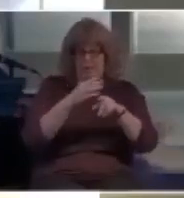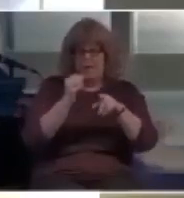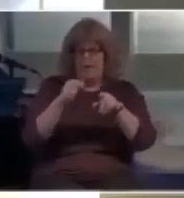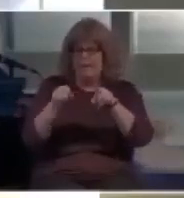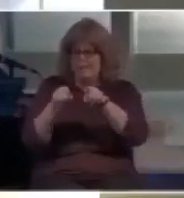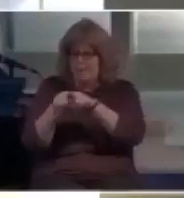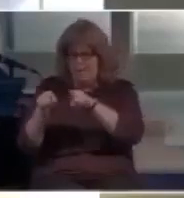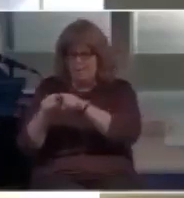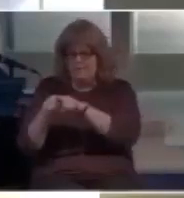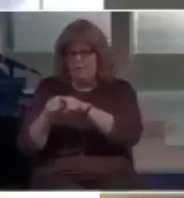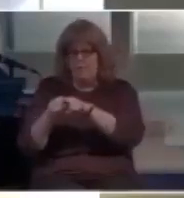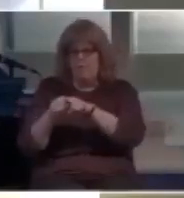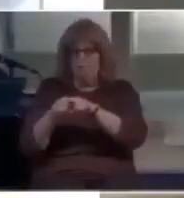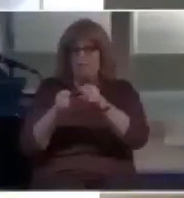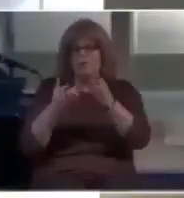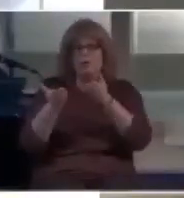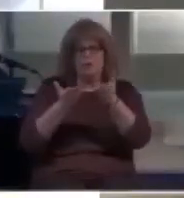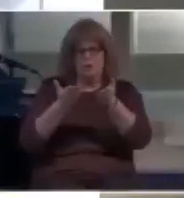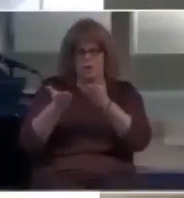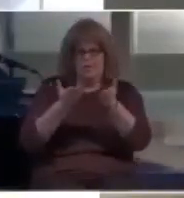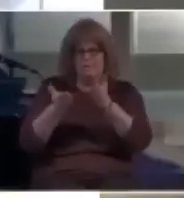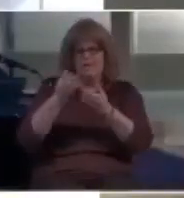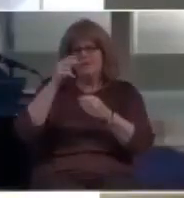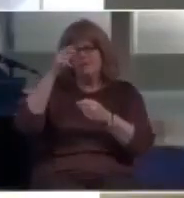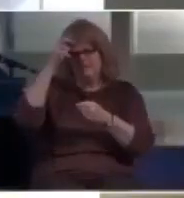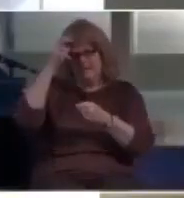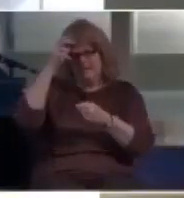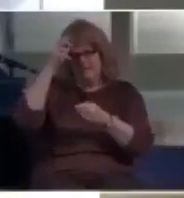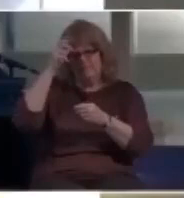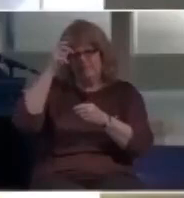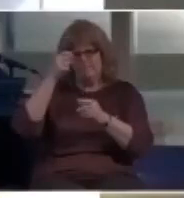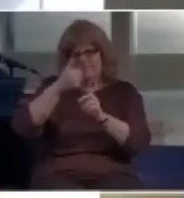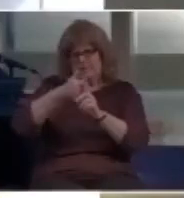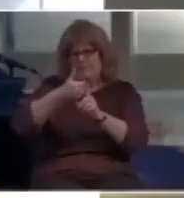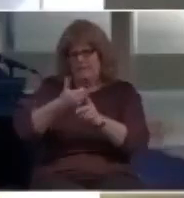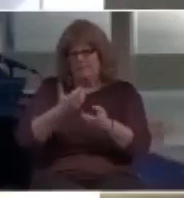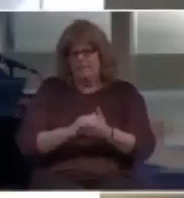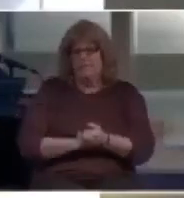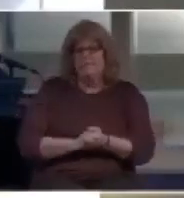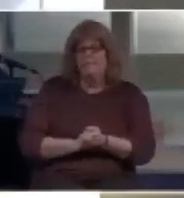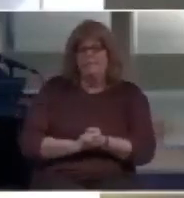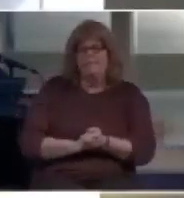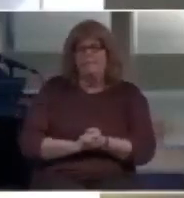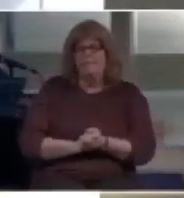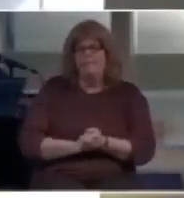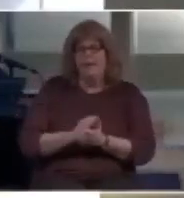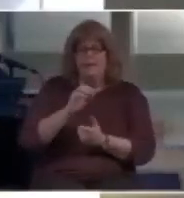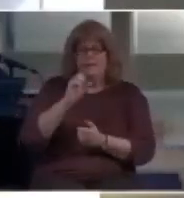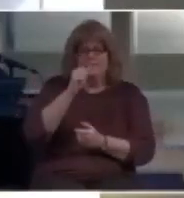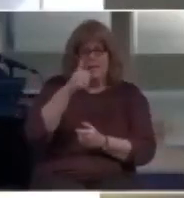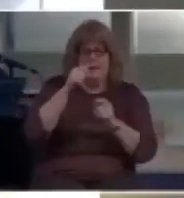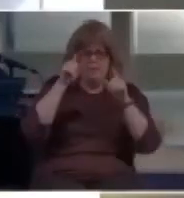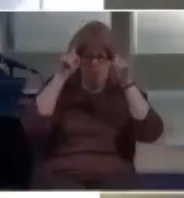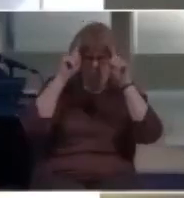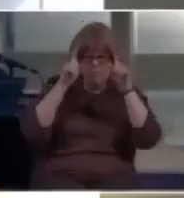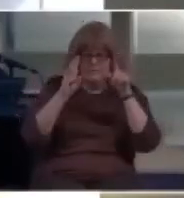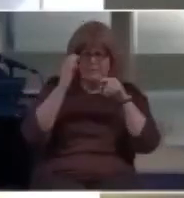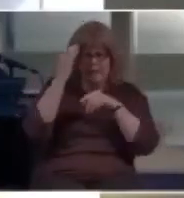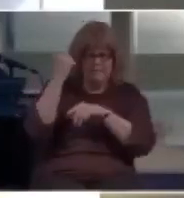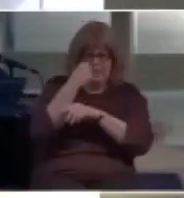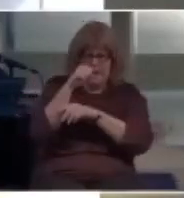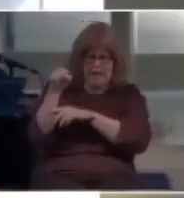also is serving Satan himself. And when it talks about the 10 horns, the 7 heads, and the